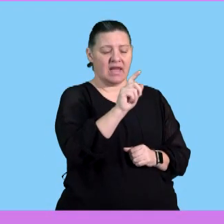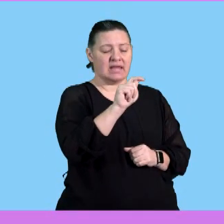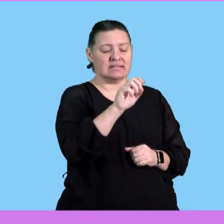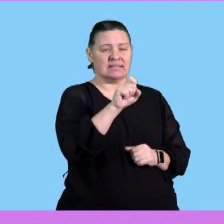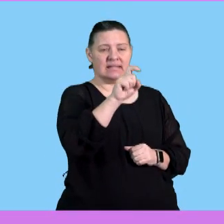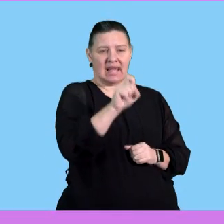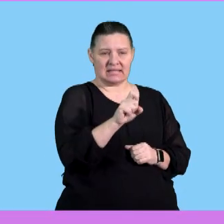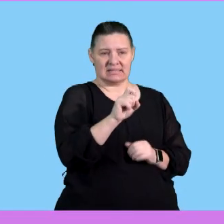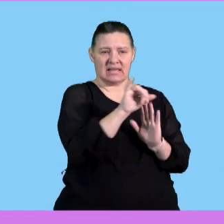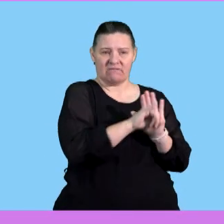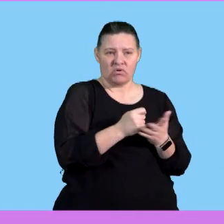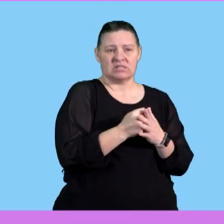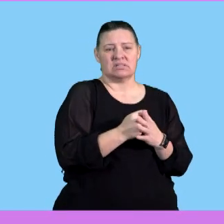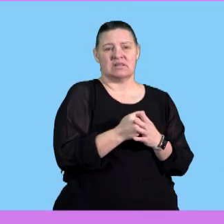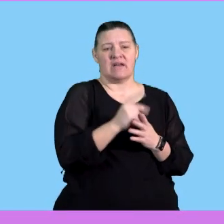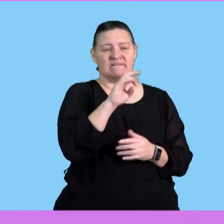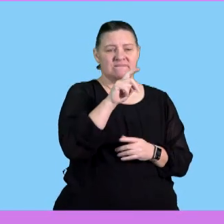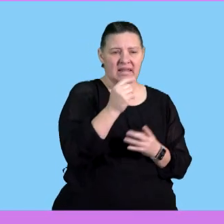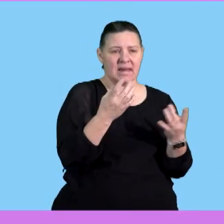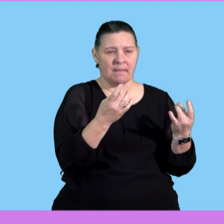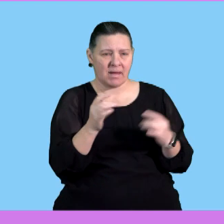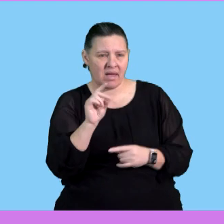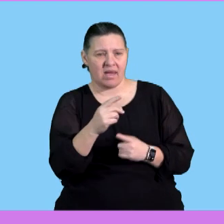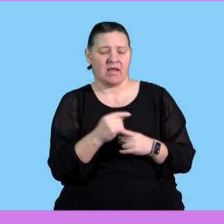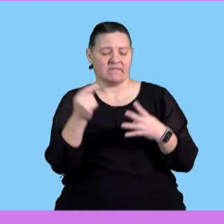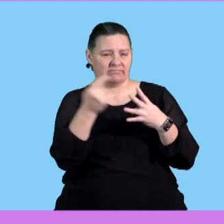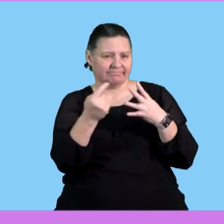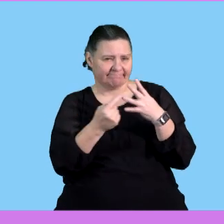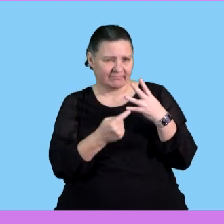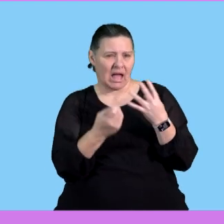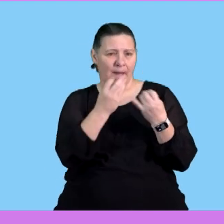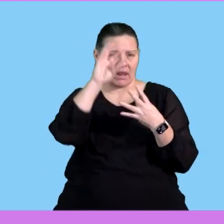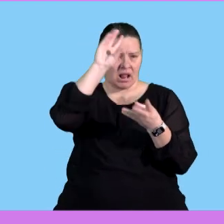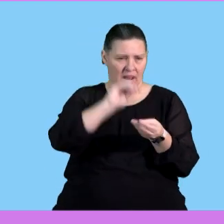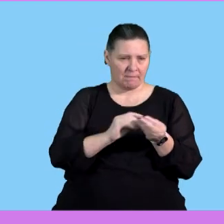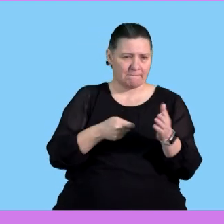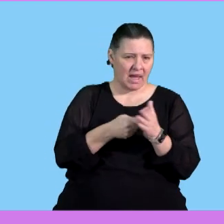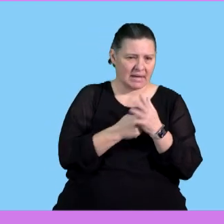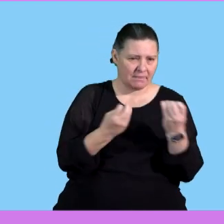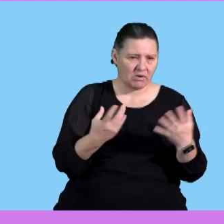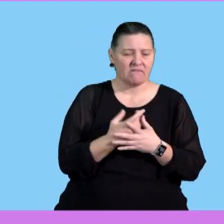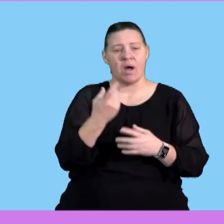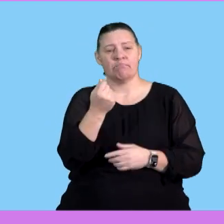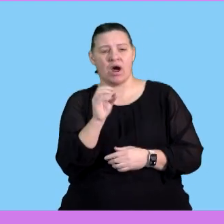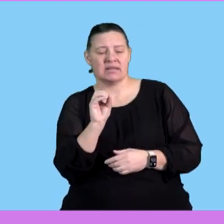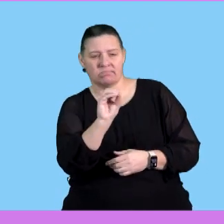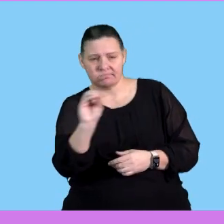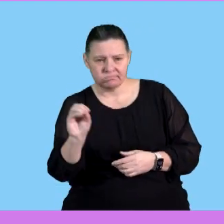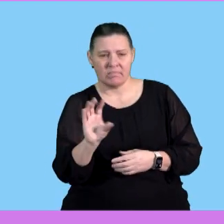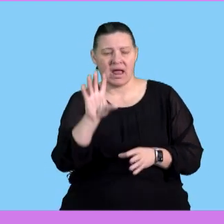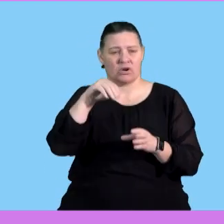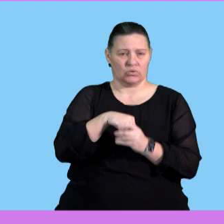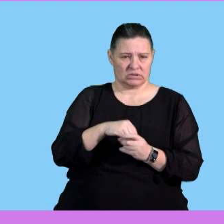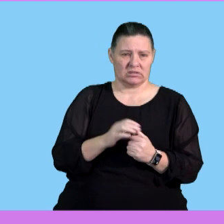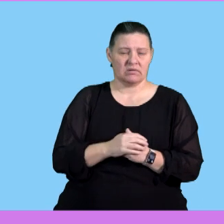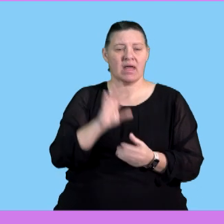it's a tax invoice, it has a VAT number, it has the number of items that are purchased, and their prices are